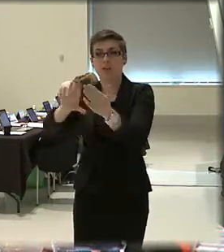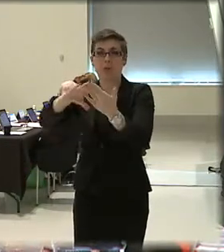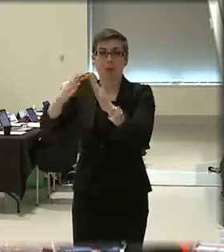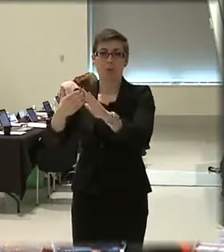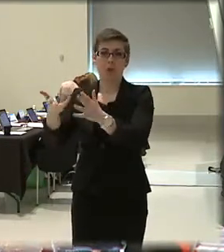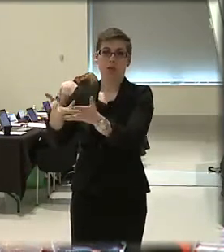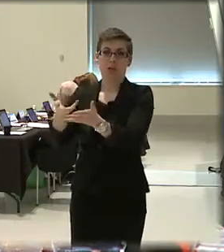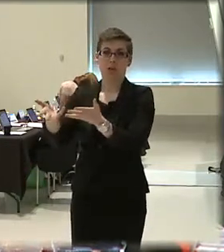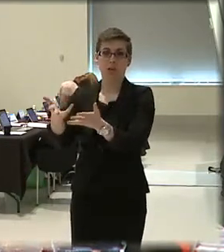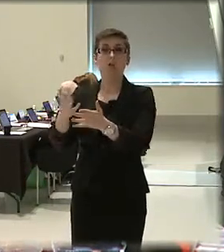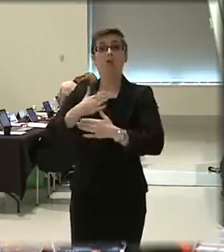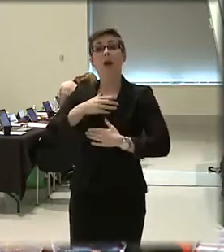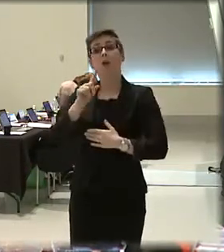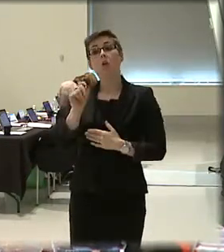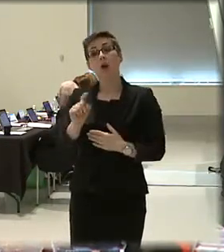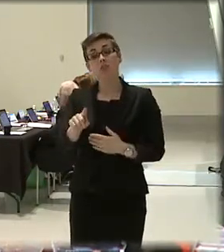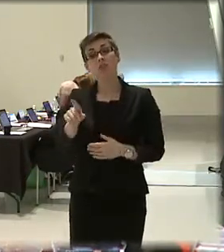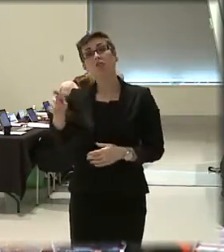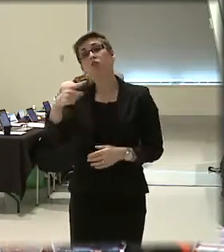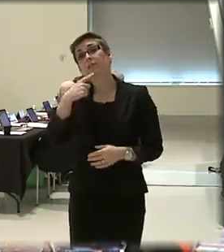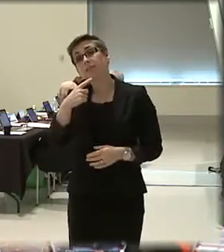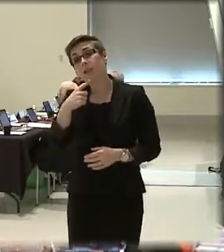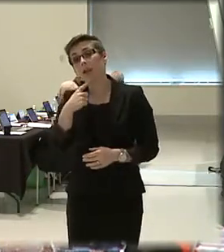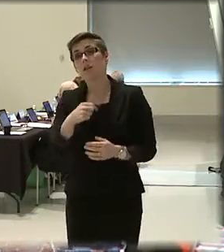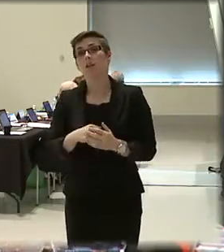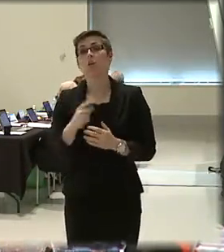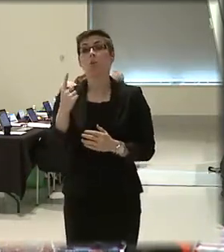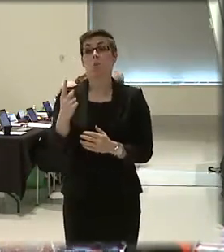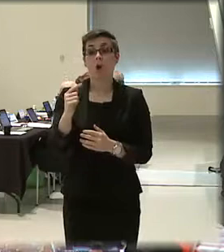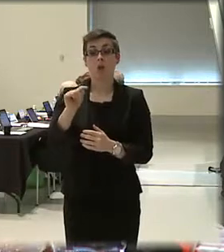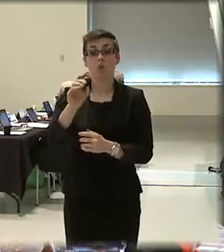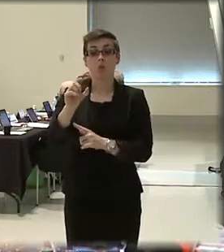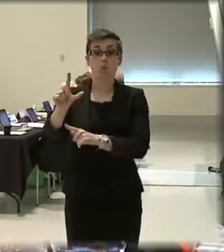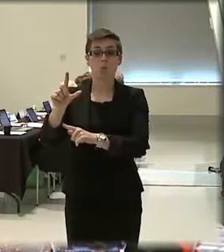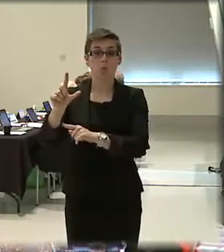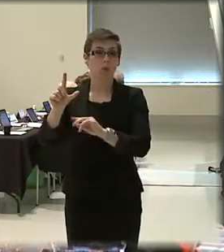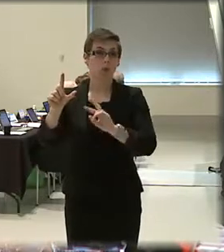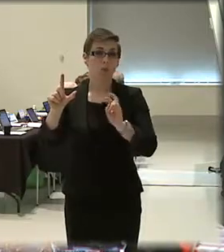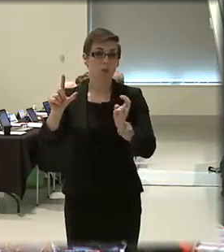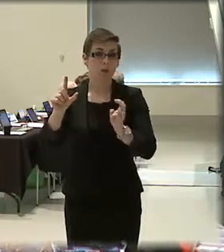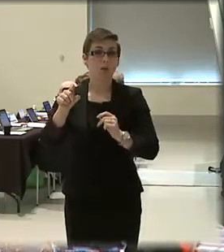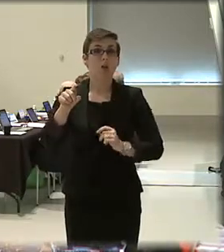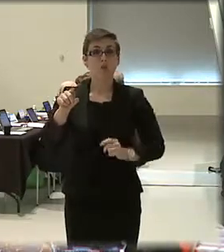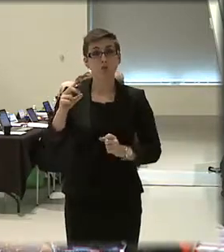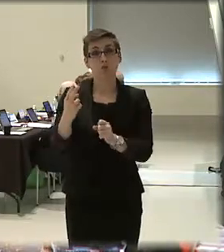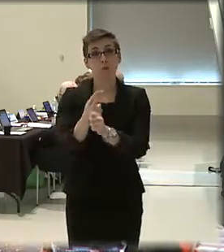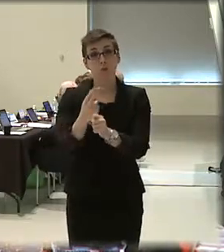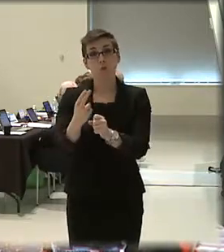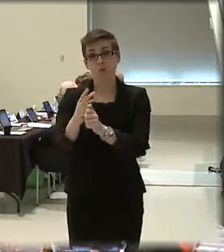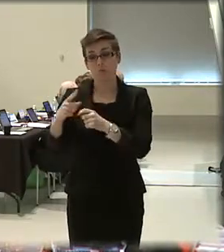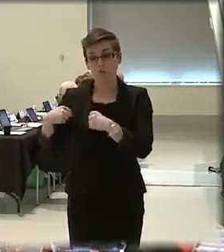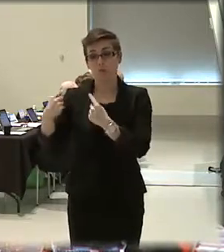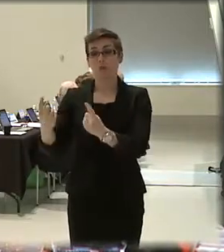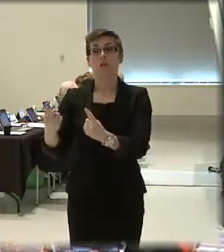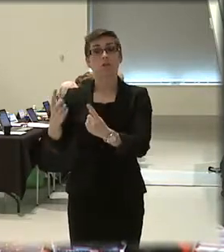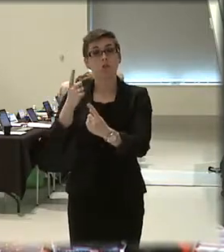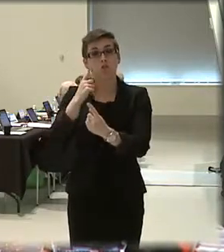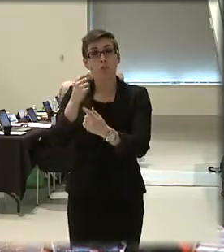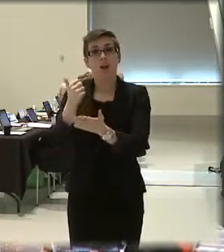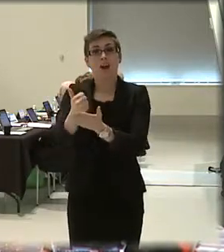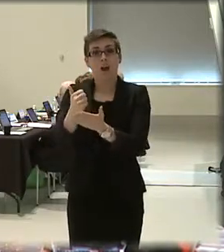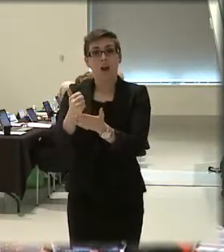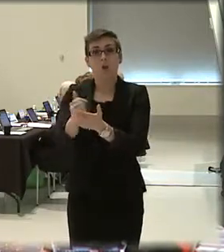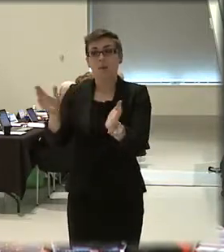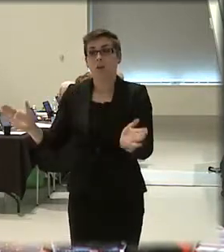in that vein, because you said that one of the tools that you have used to increase buy-in